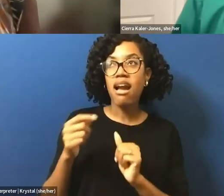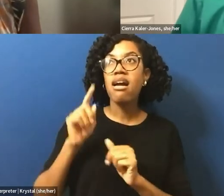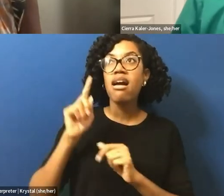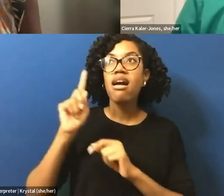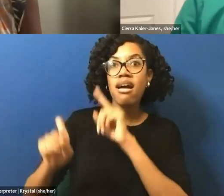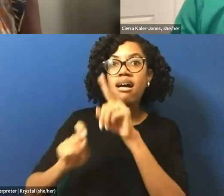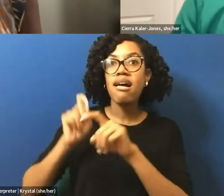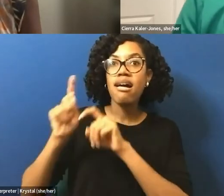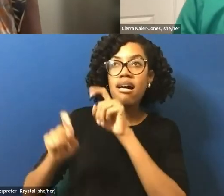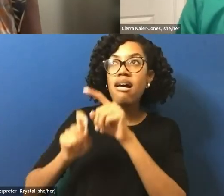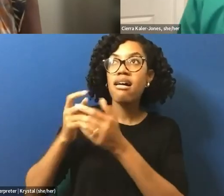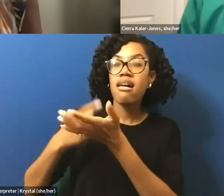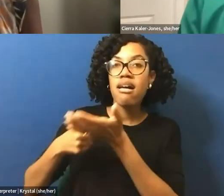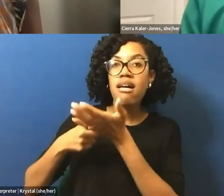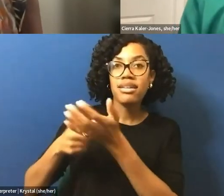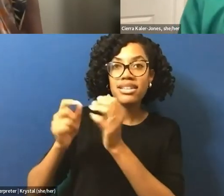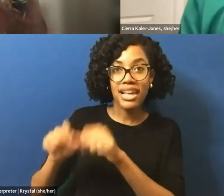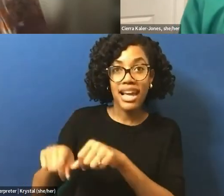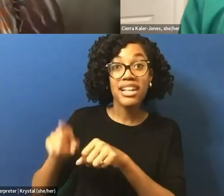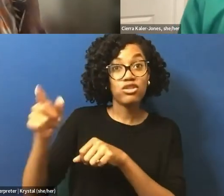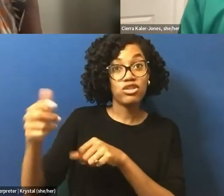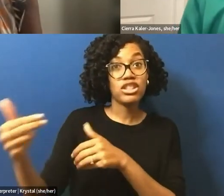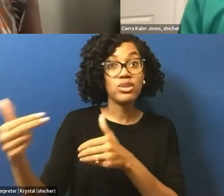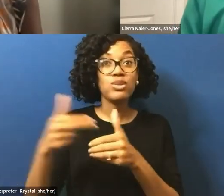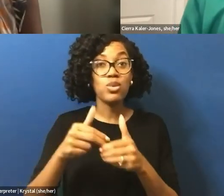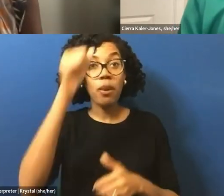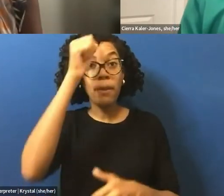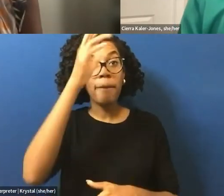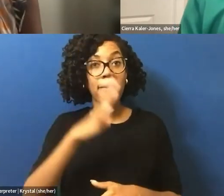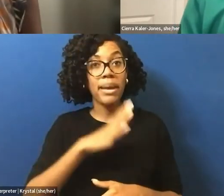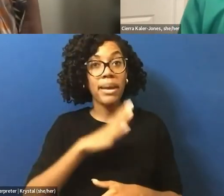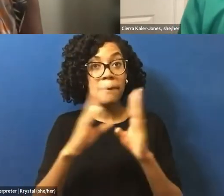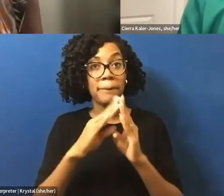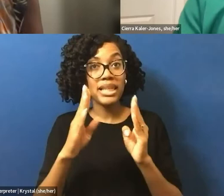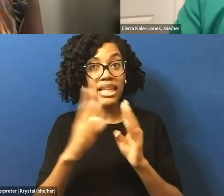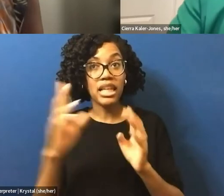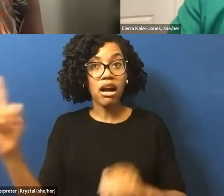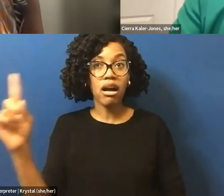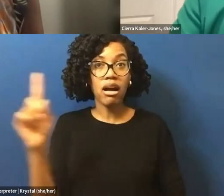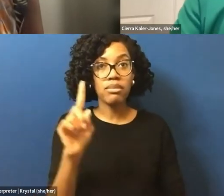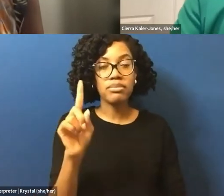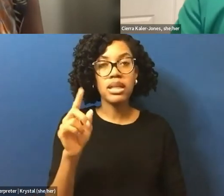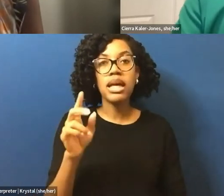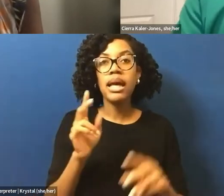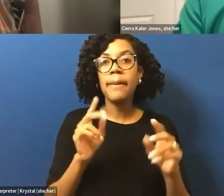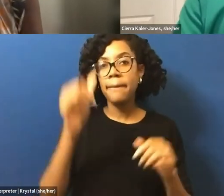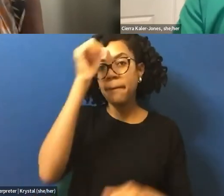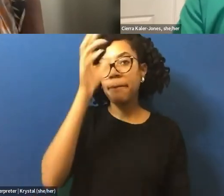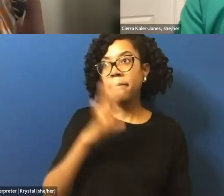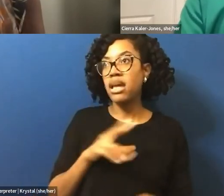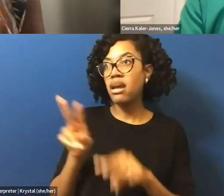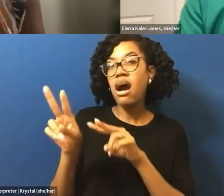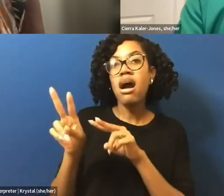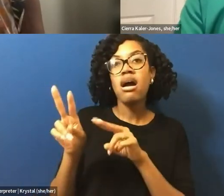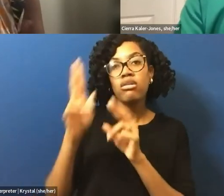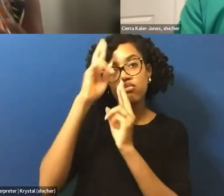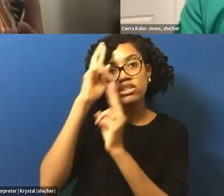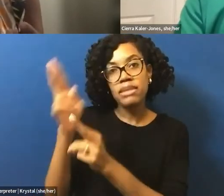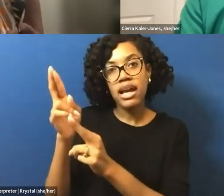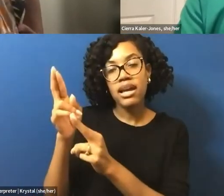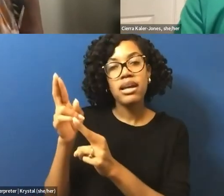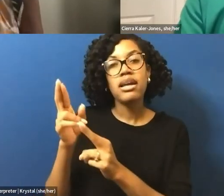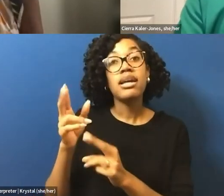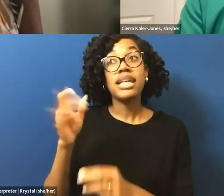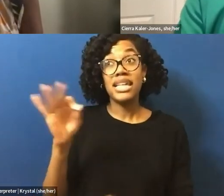all male groups all the time, when normally that would not be seen as something that was okay for a woman. And it also, I think, helps her